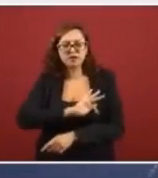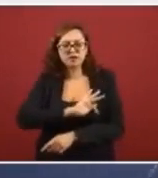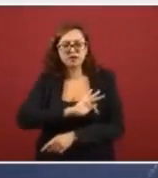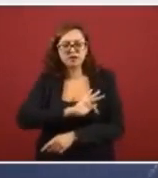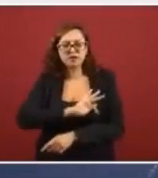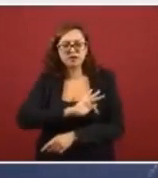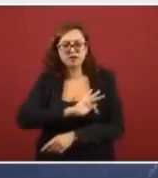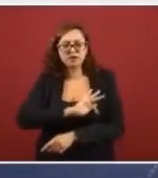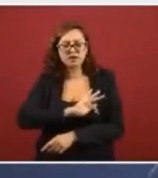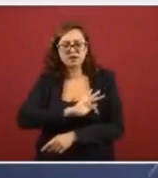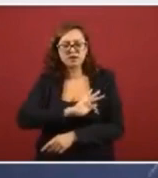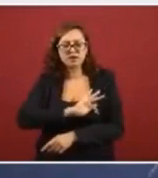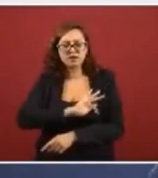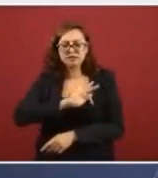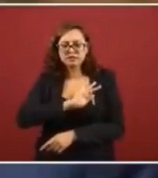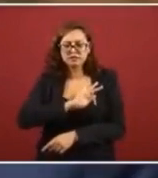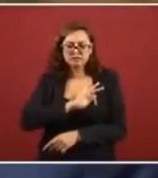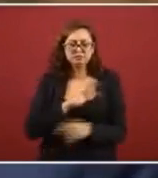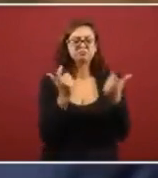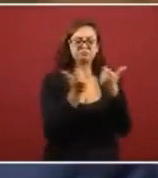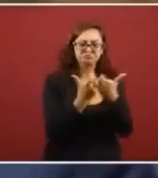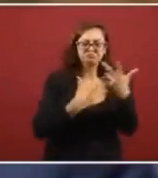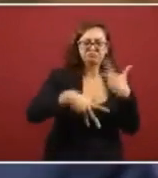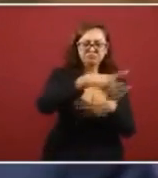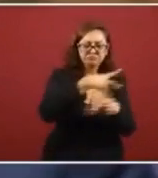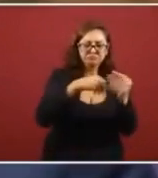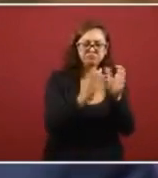the economic growth